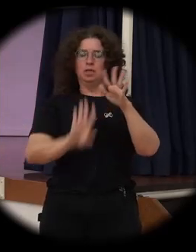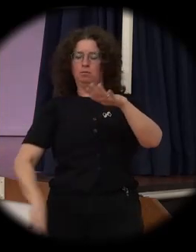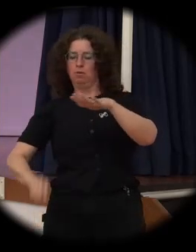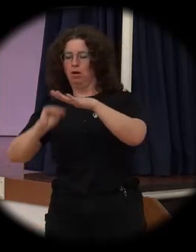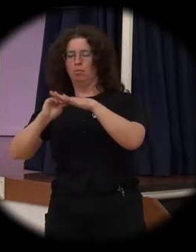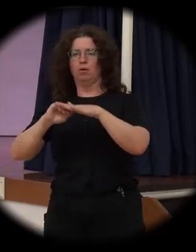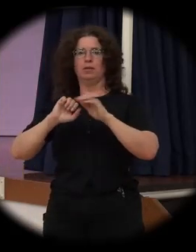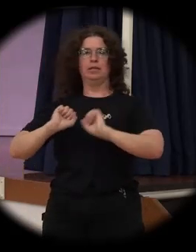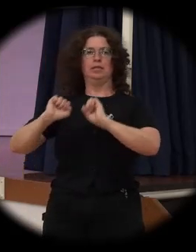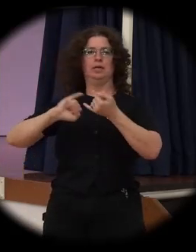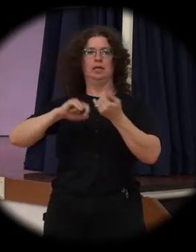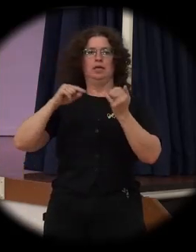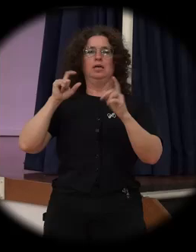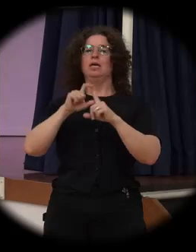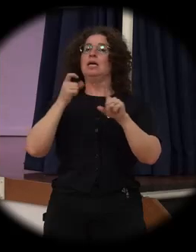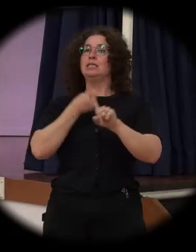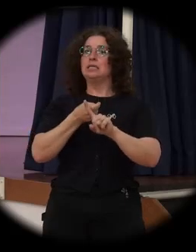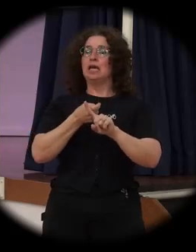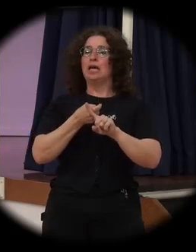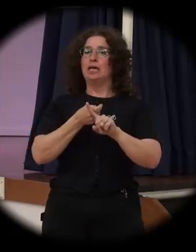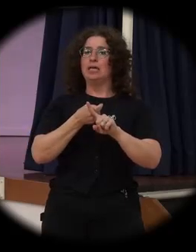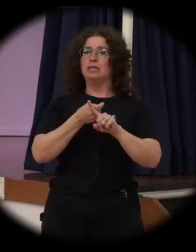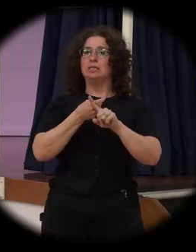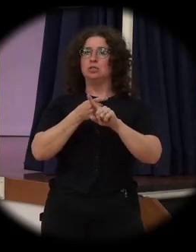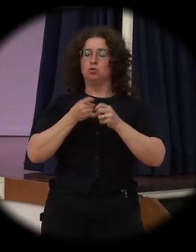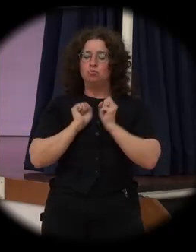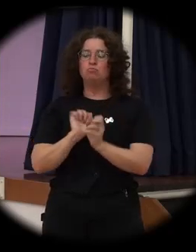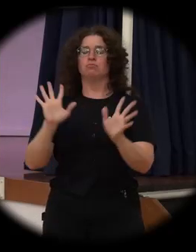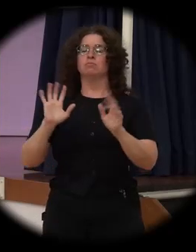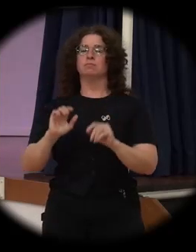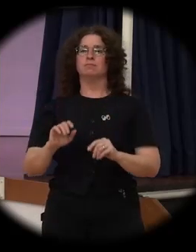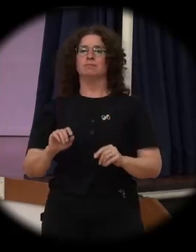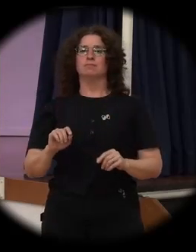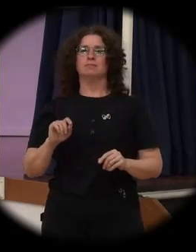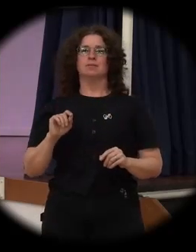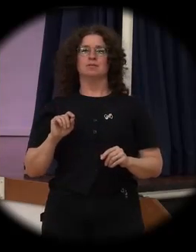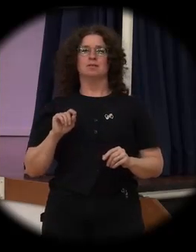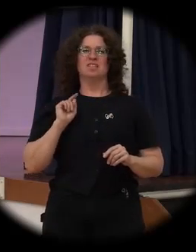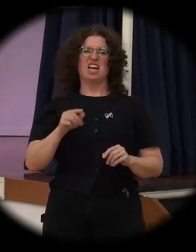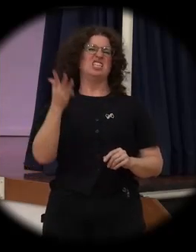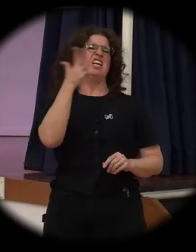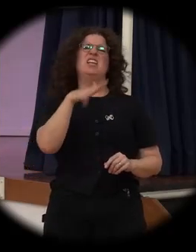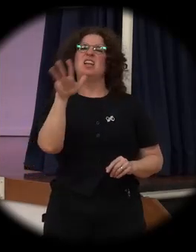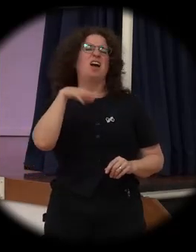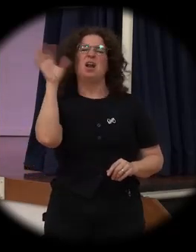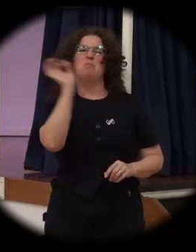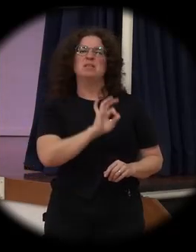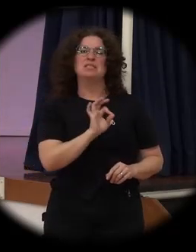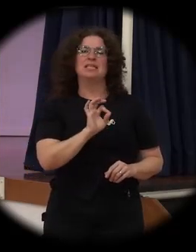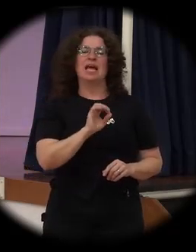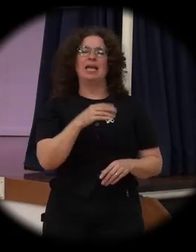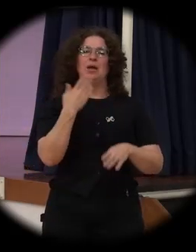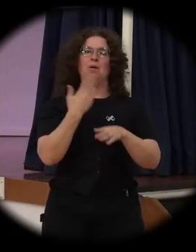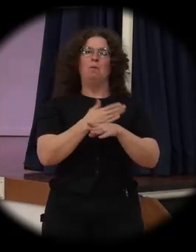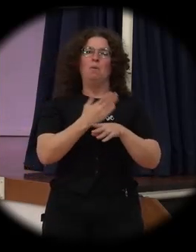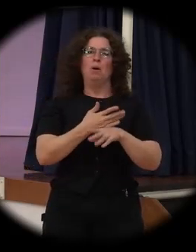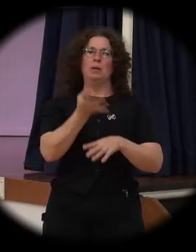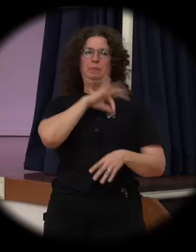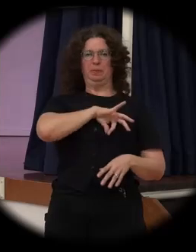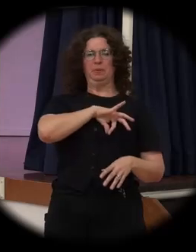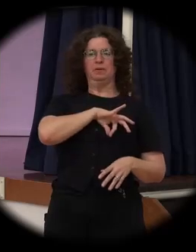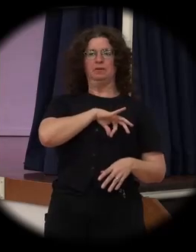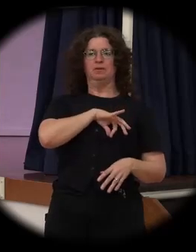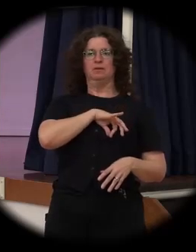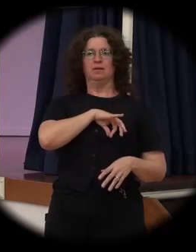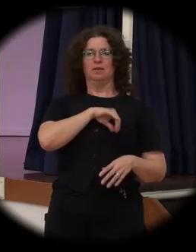Steam SDK to upload that build. Not that hard, and honestly, this gets you like 99% of the functionality and the benefit from doing this, and once you've got